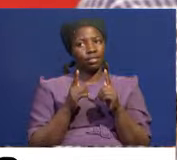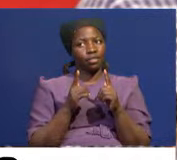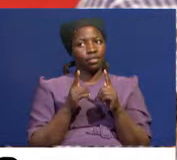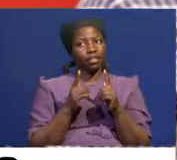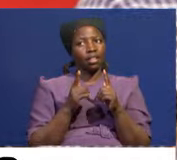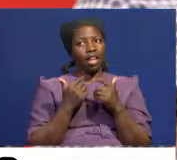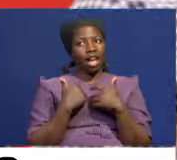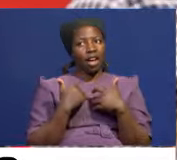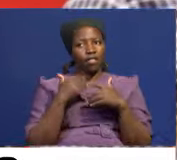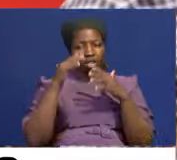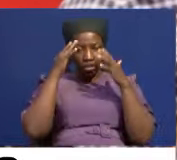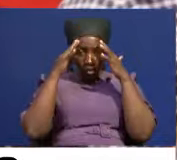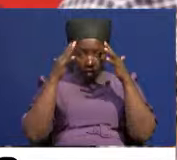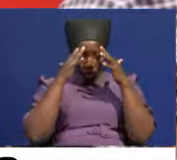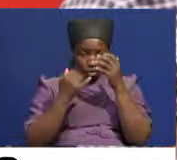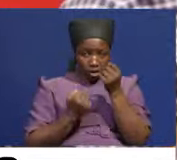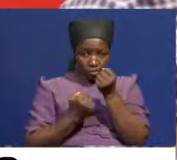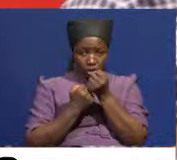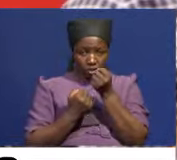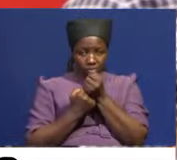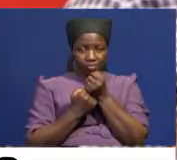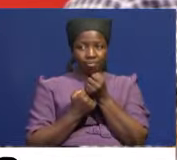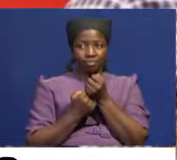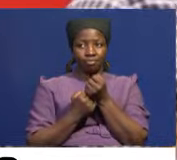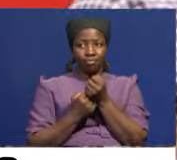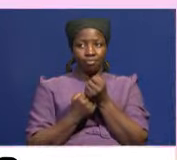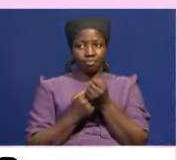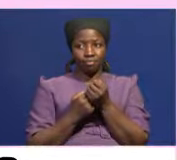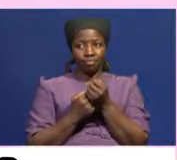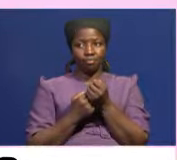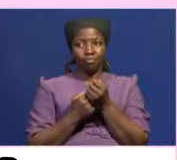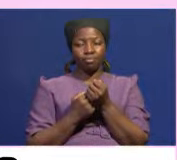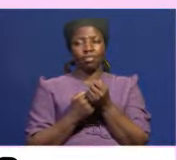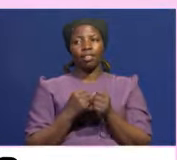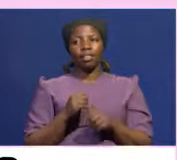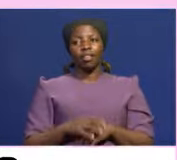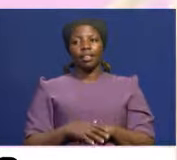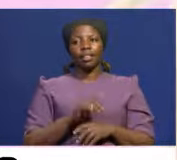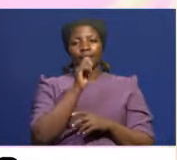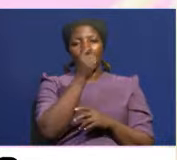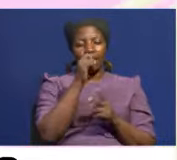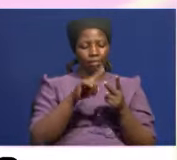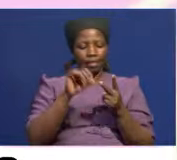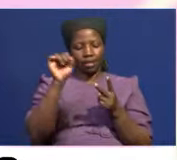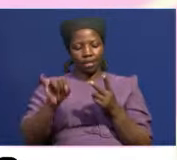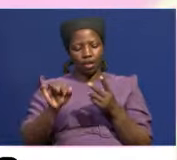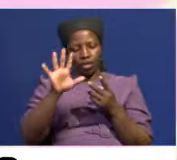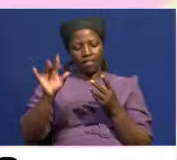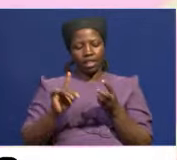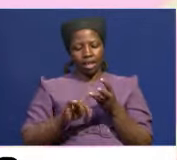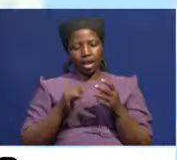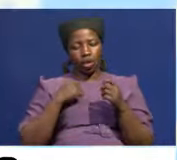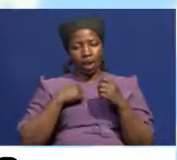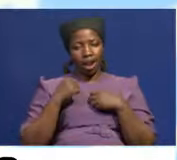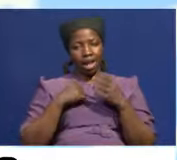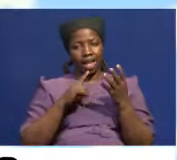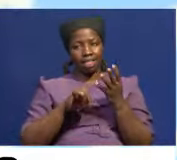to foster innovation and fuel boundless imagination. Kenya, South Africa, Rwanda, and Nigeria